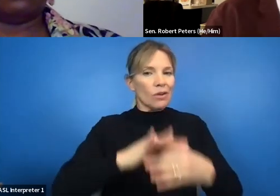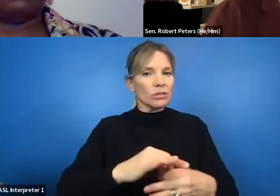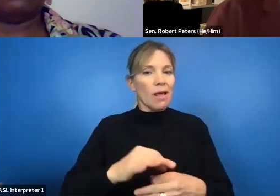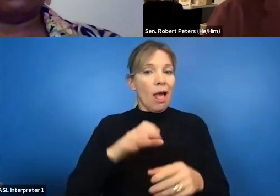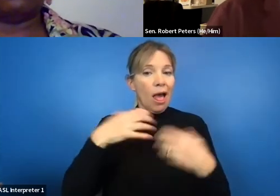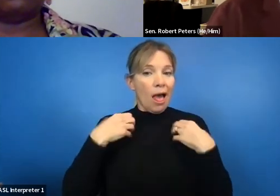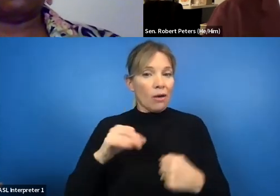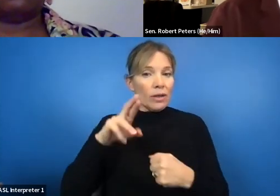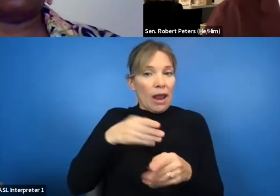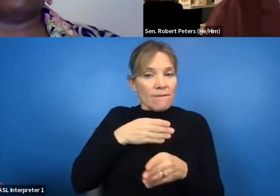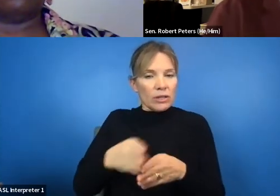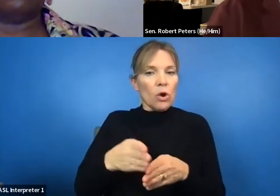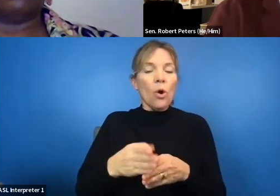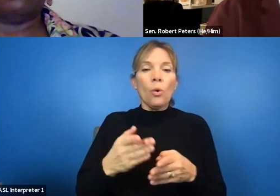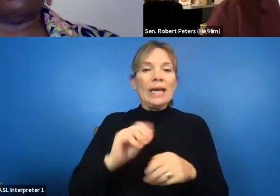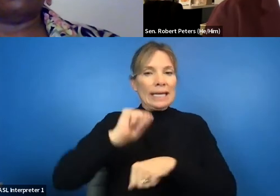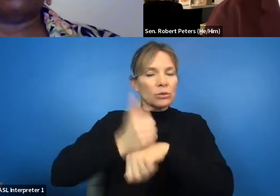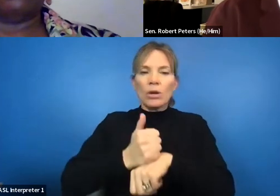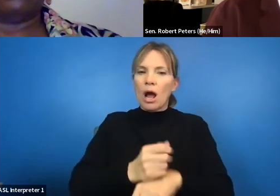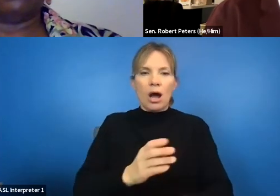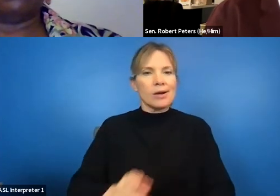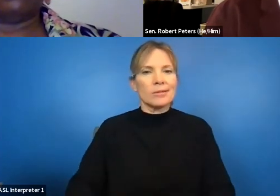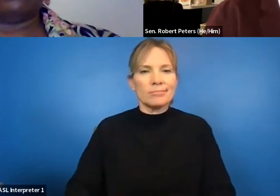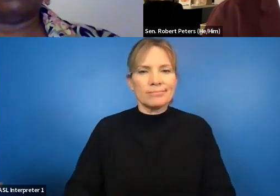field, a direct